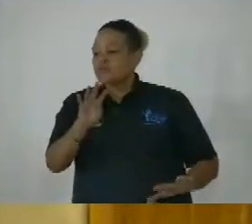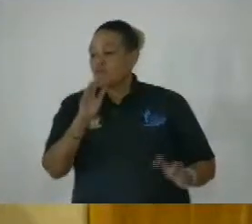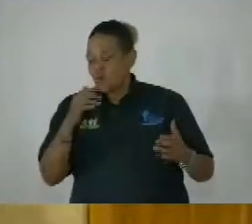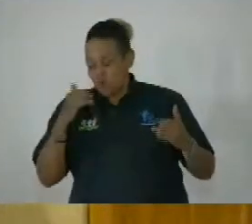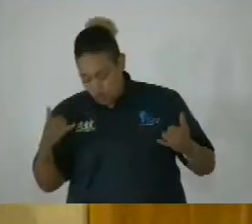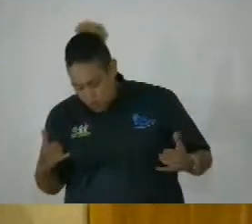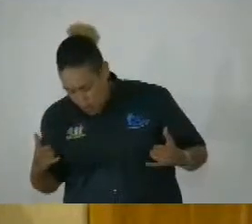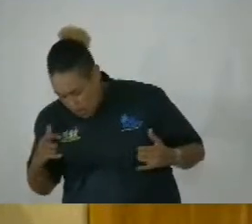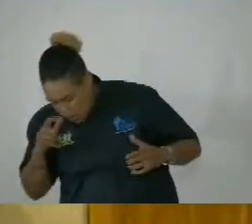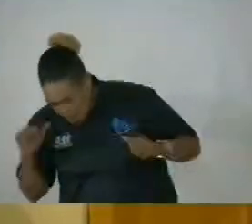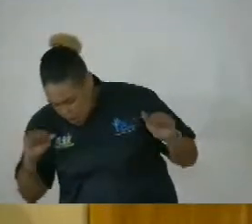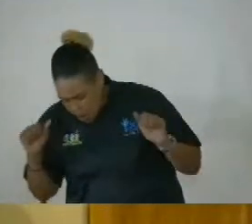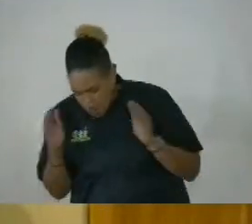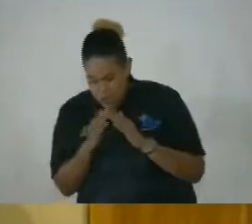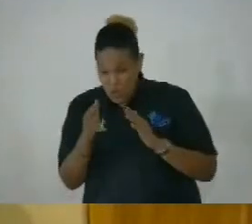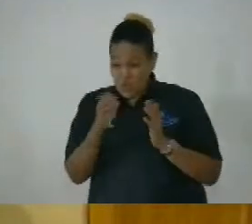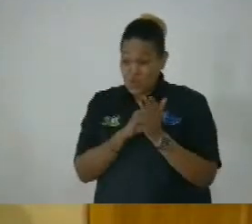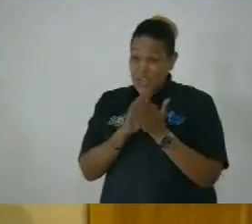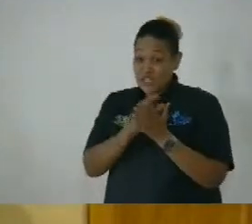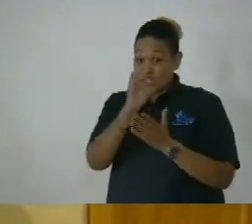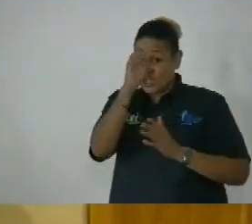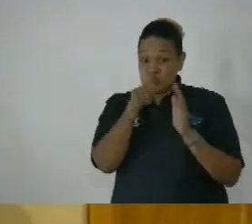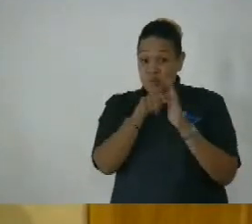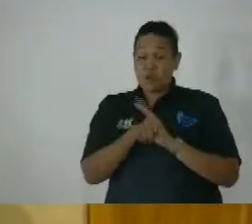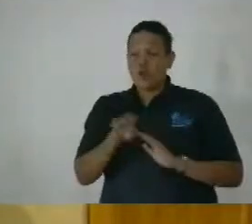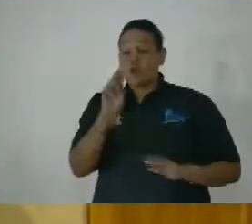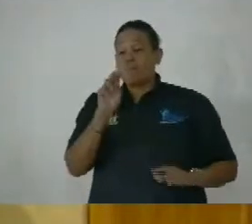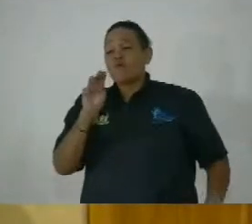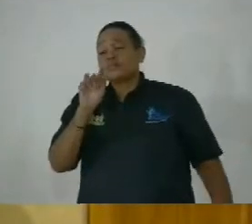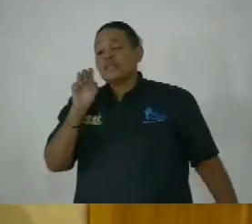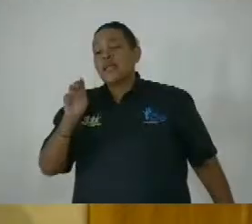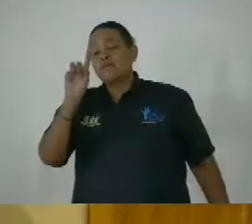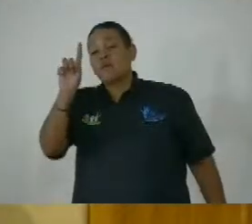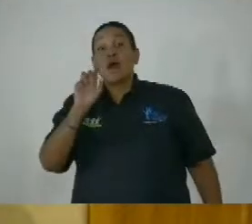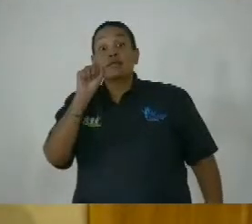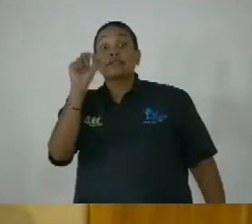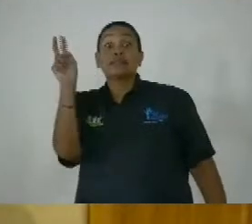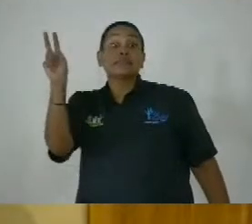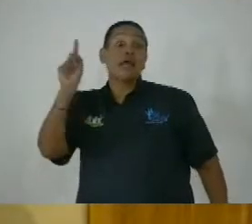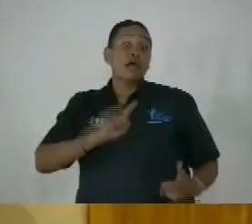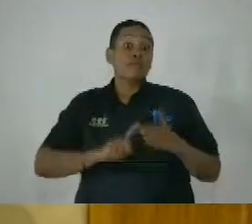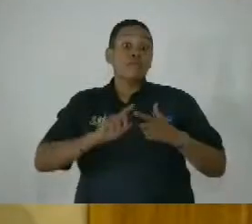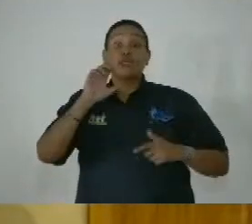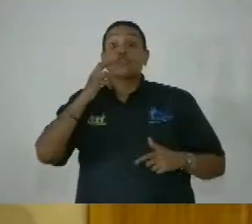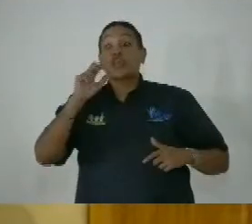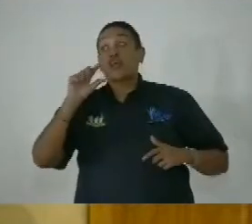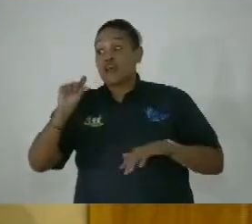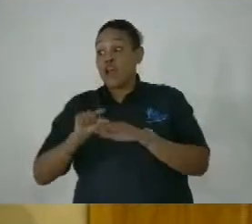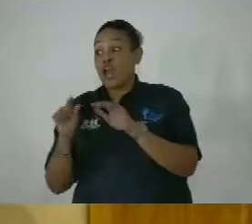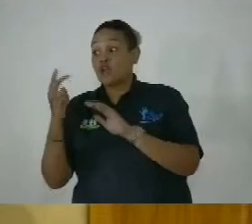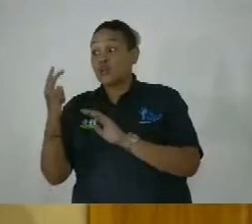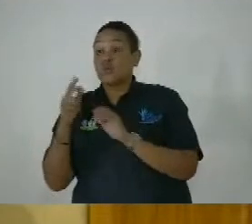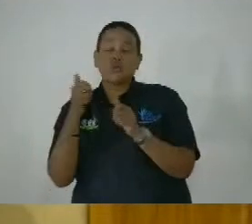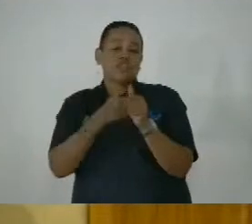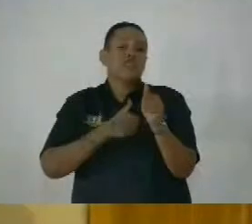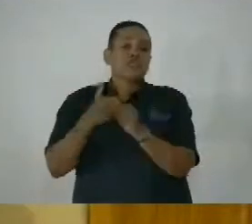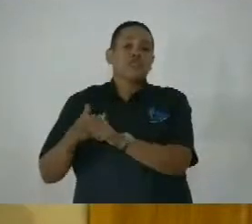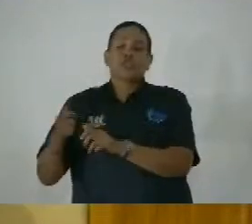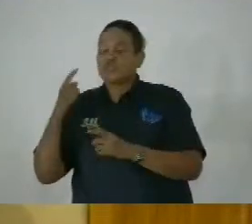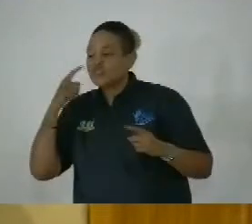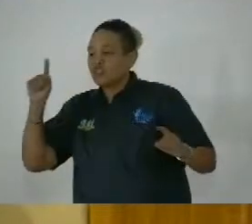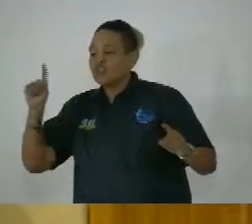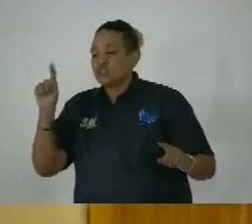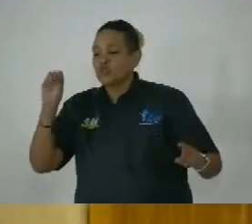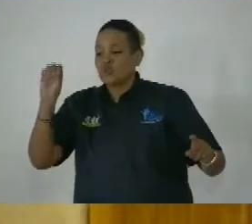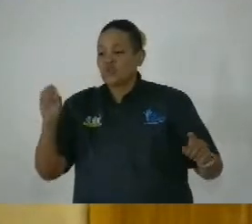Norwood and Augustown recorded 0 murders. Mount Salem 1, Savannah and Parade Gardens recorded 2 each, a reflection of the success of the zones of